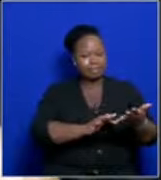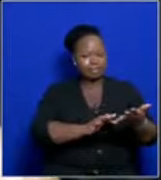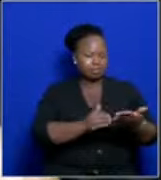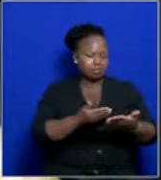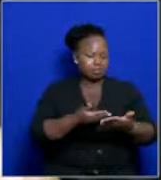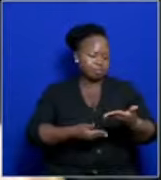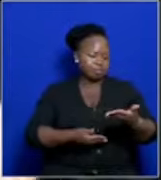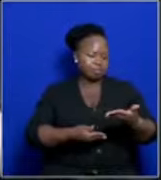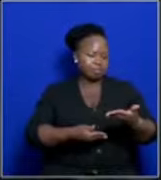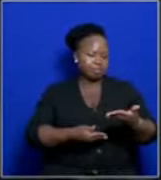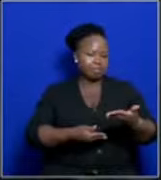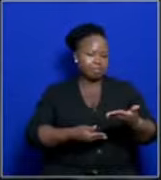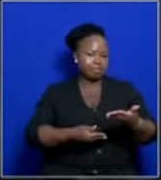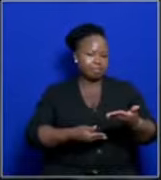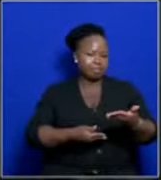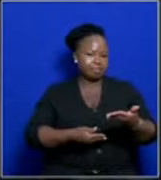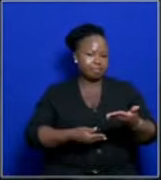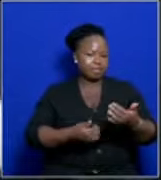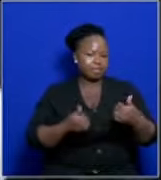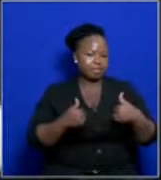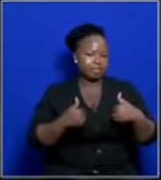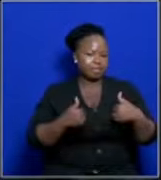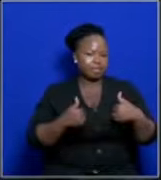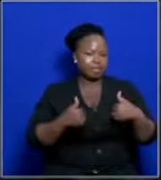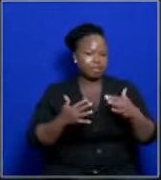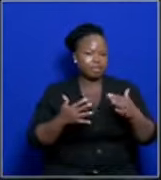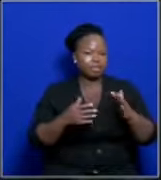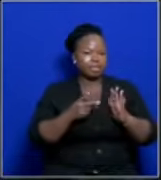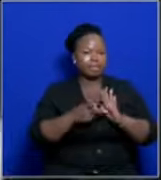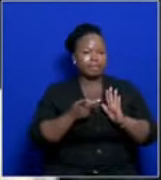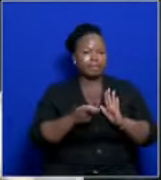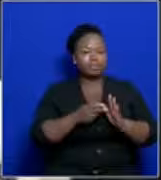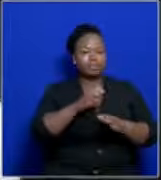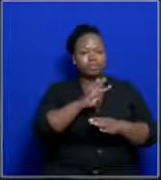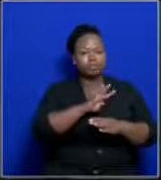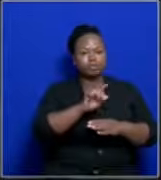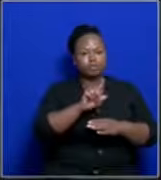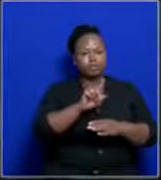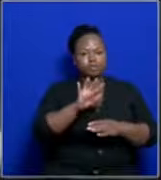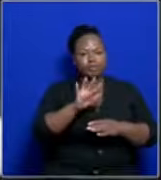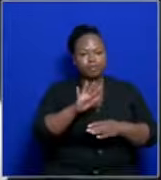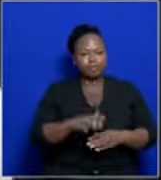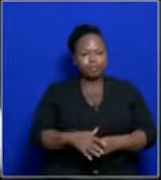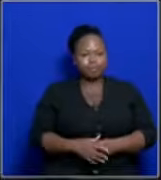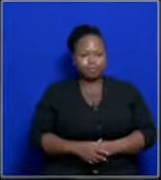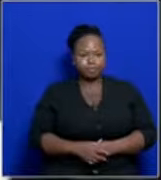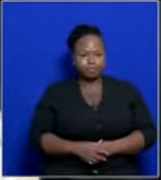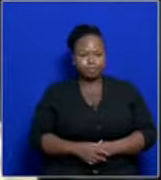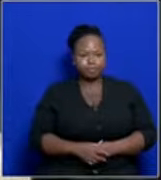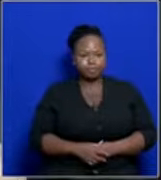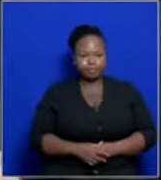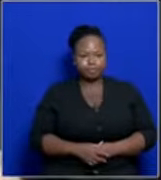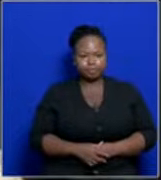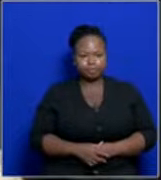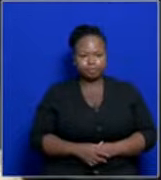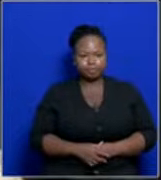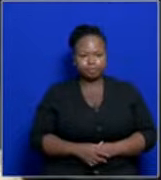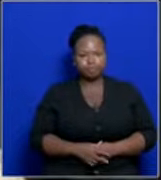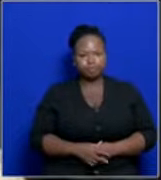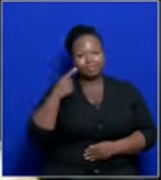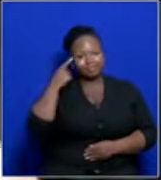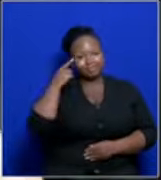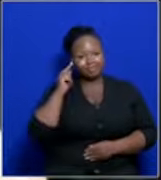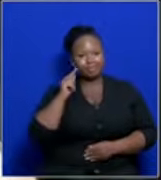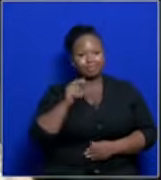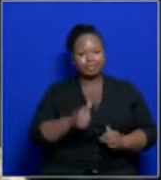that starts at page 475. And I guess this is something. Firstly, let me ask